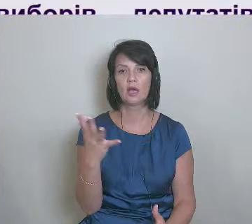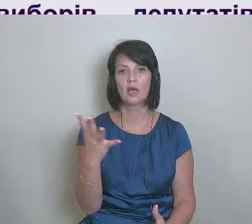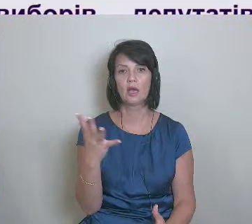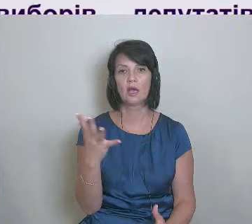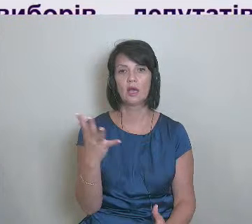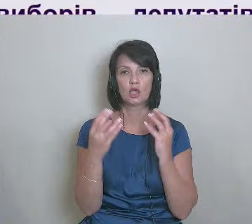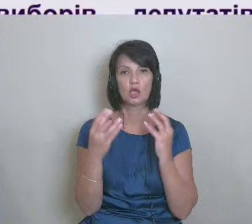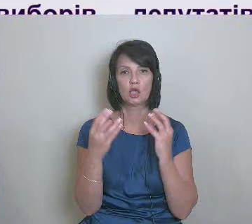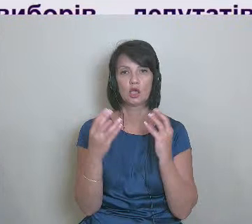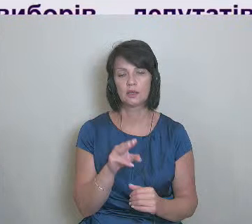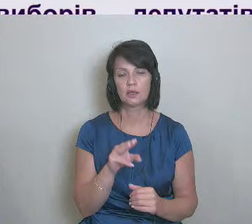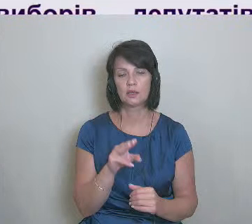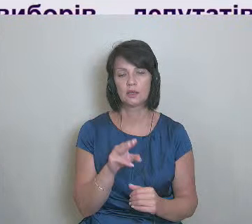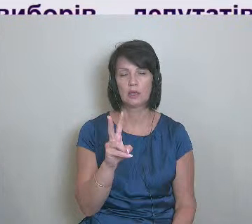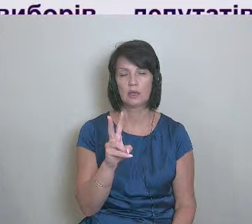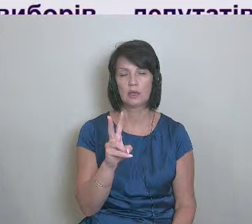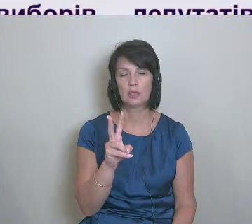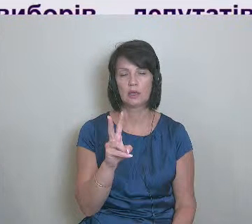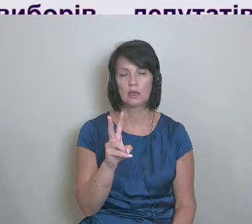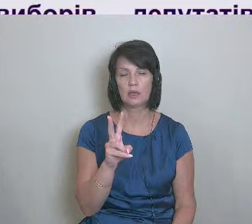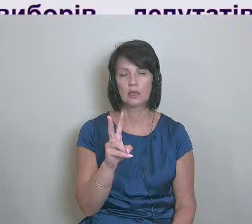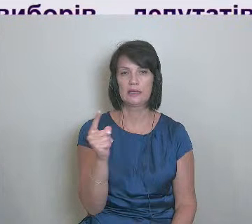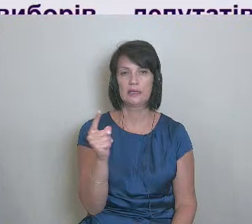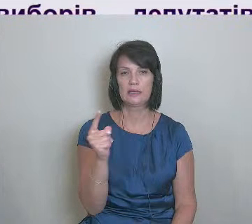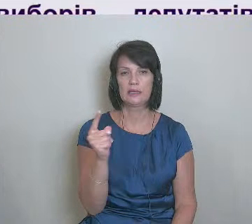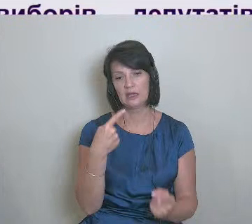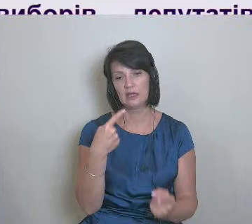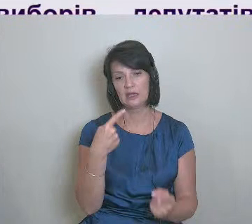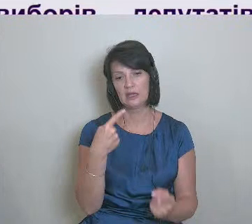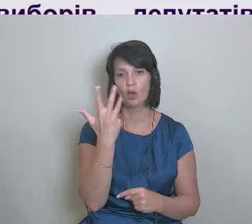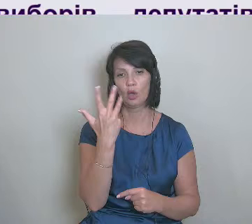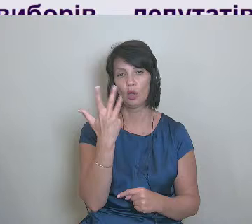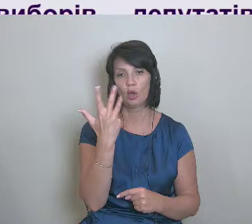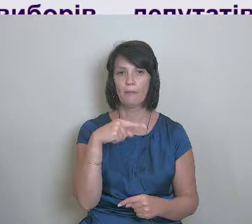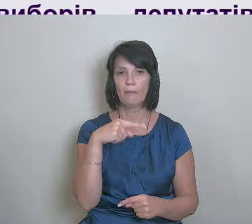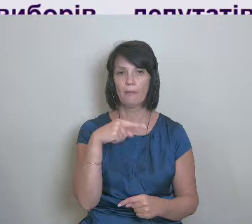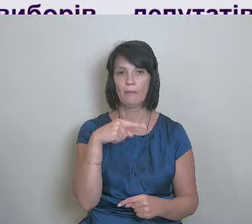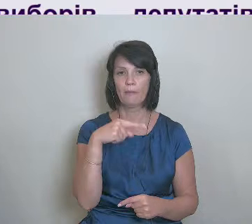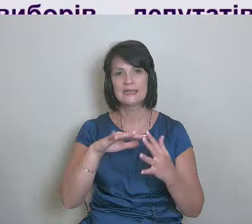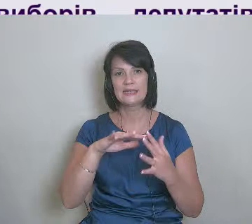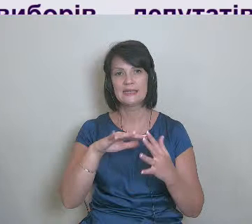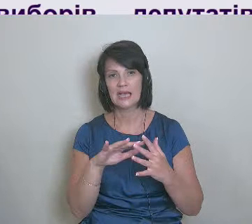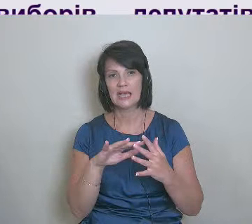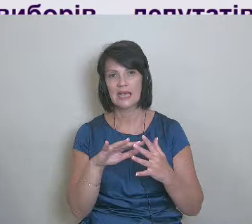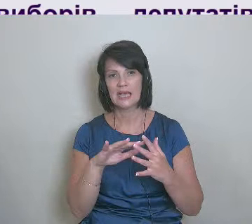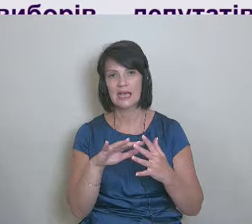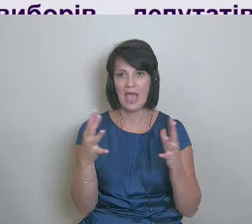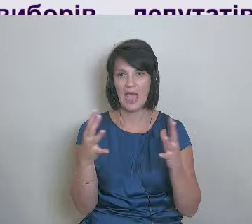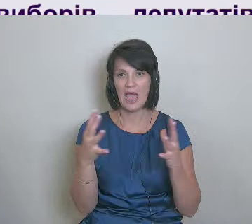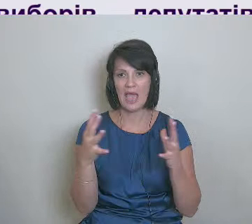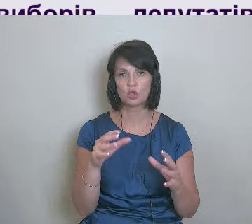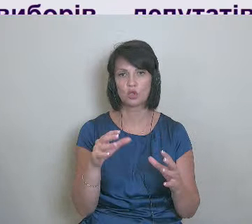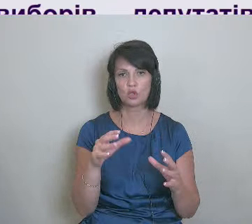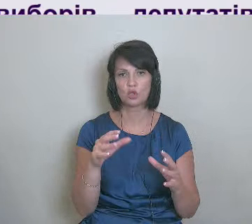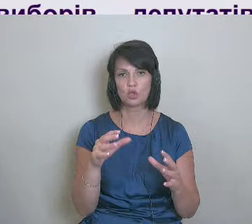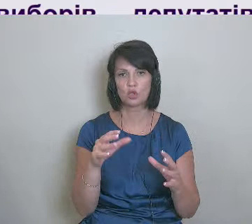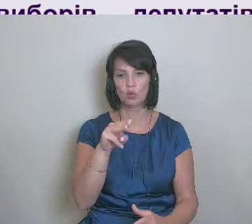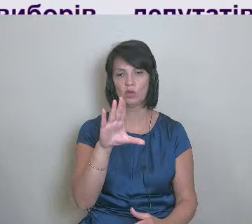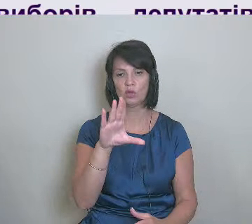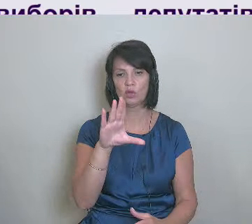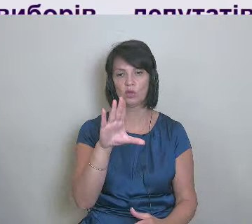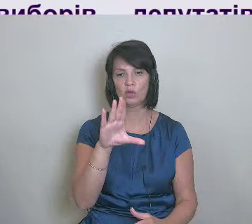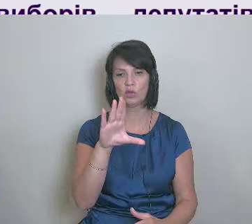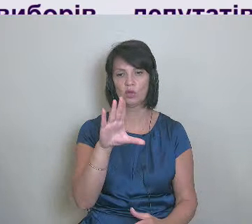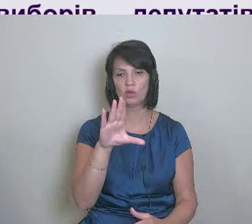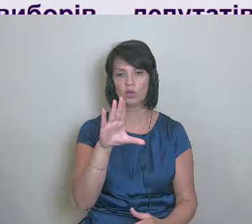And here we are talking about the TCs and the results. Well, when we are talking about the village and settlement